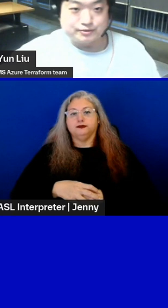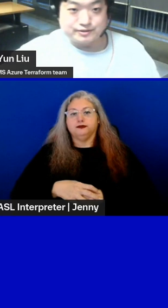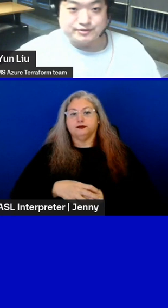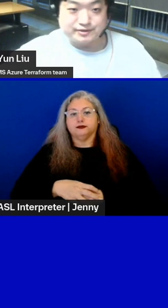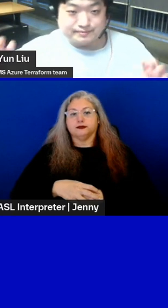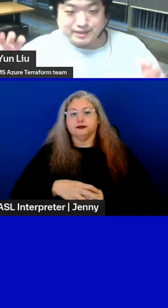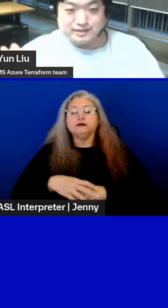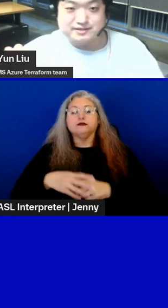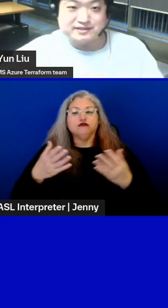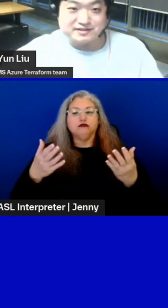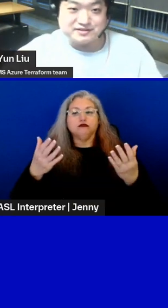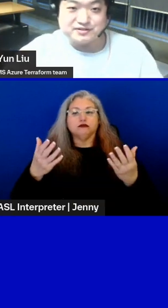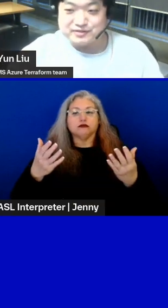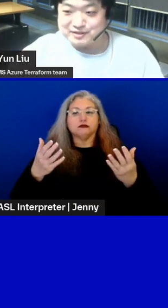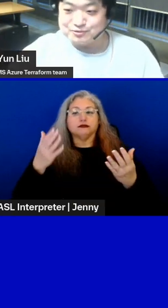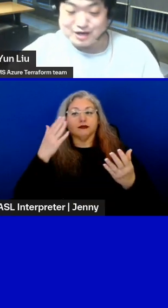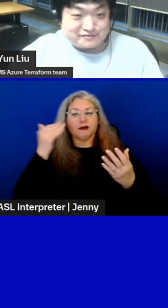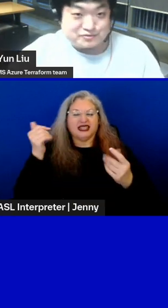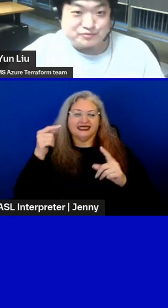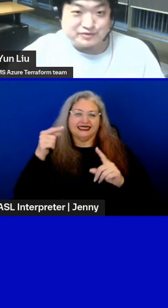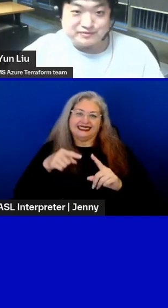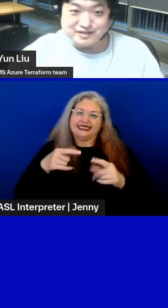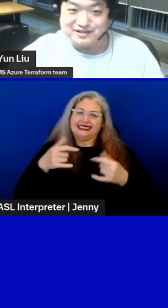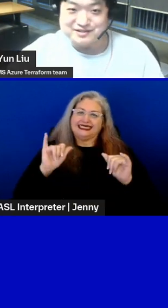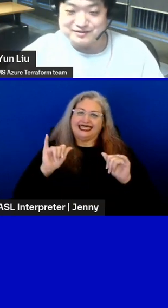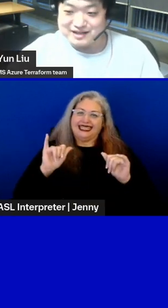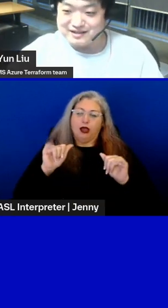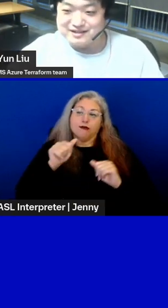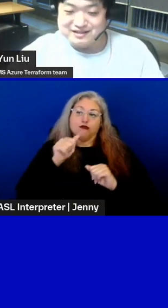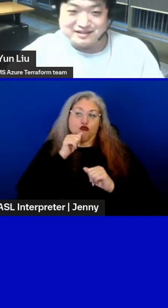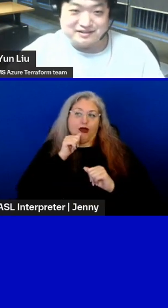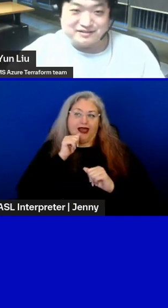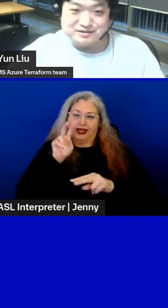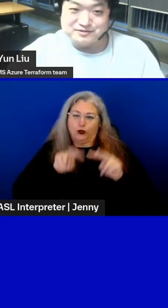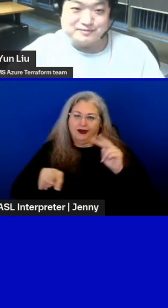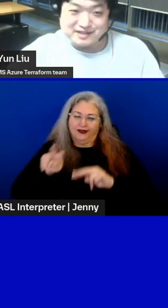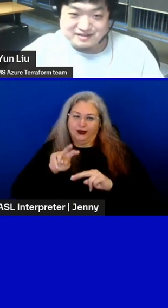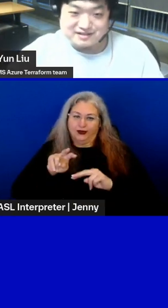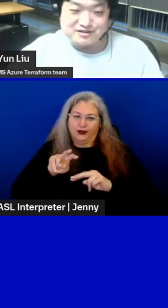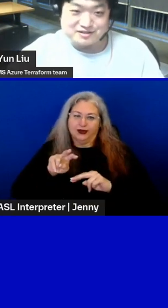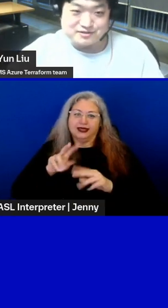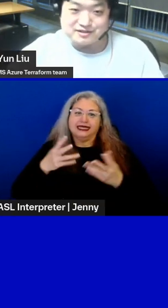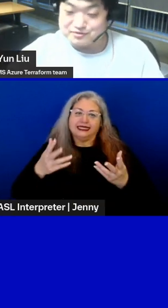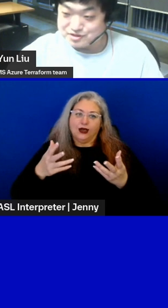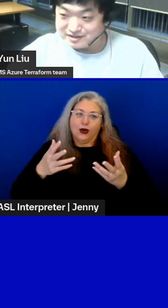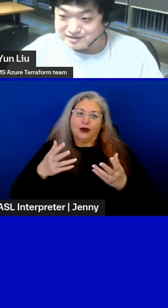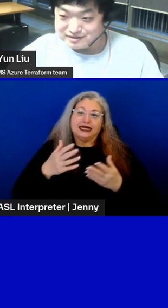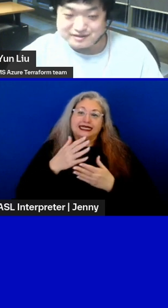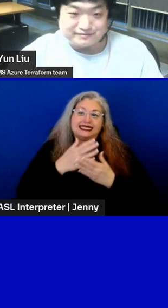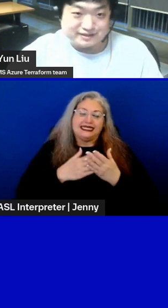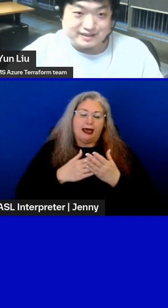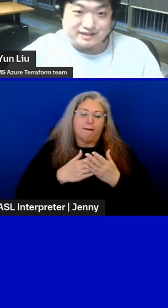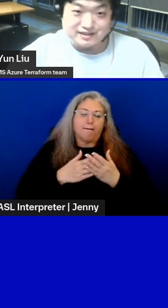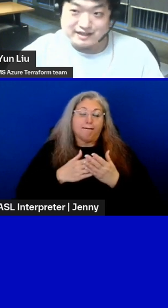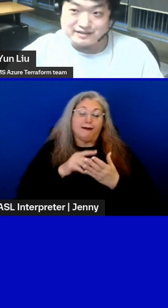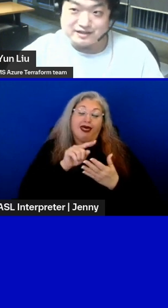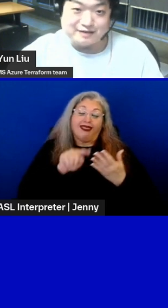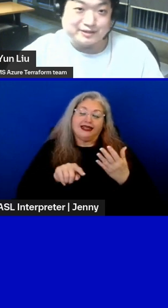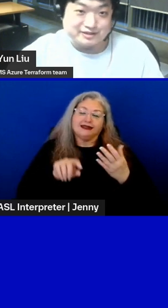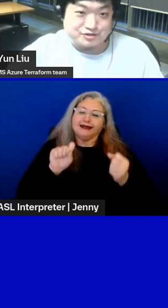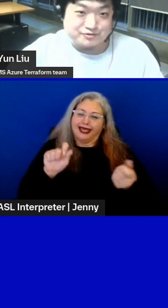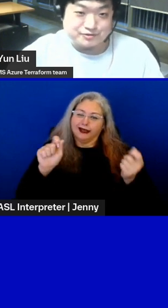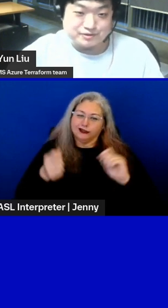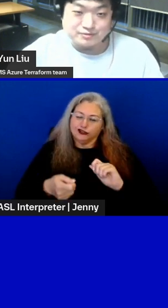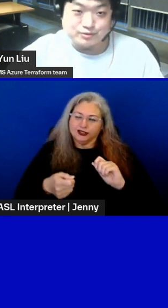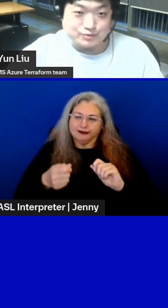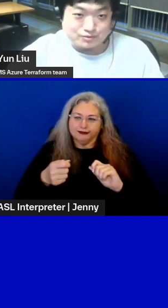I will because this is still in private review, so some things are subject to change definitely, and I'm